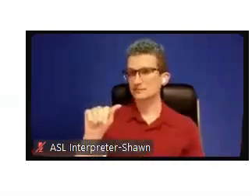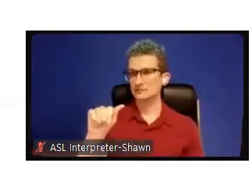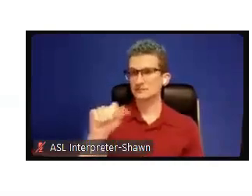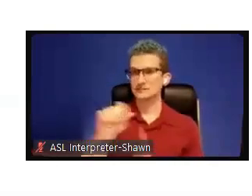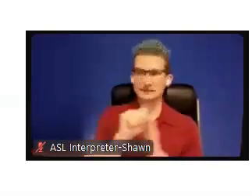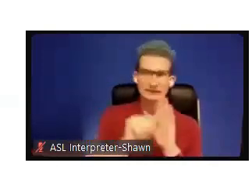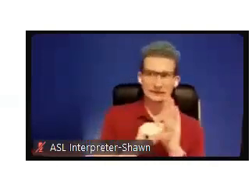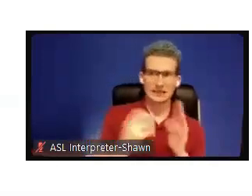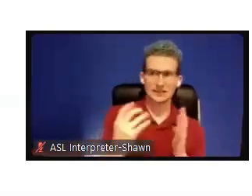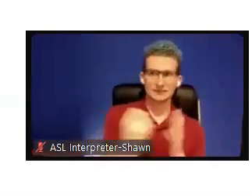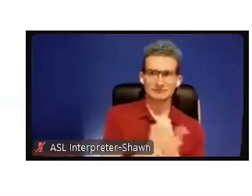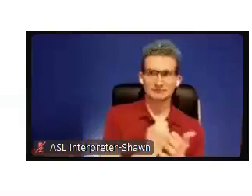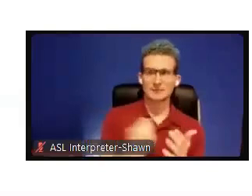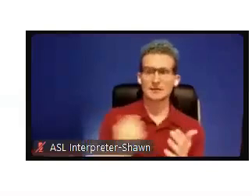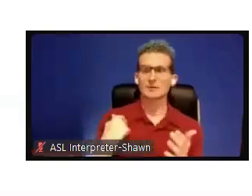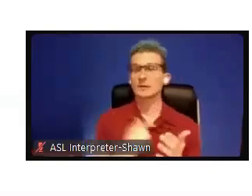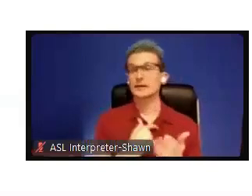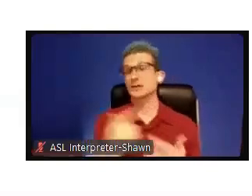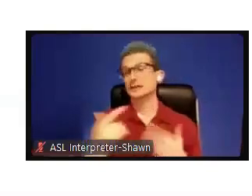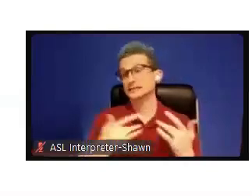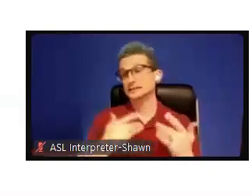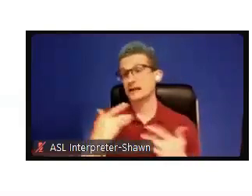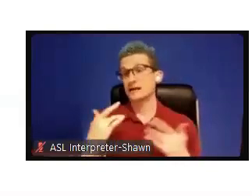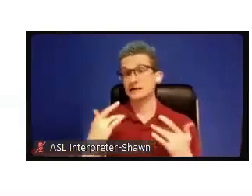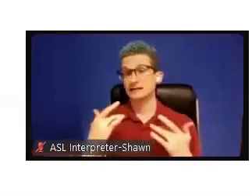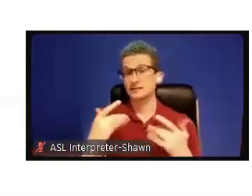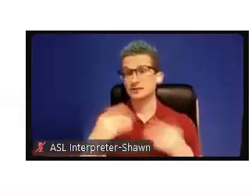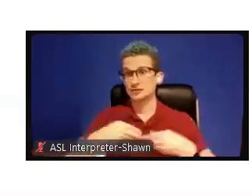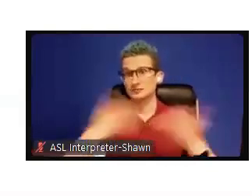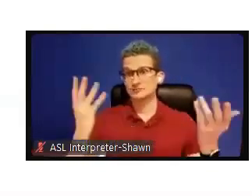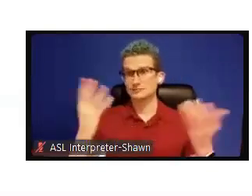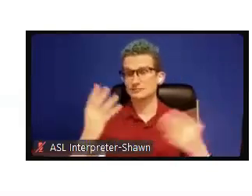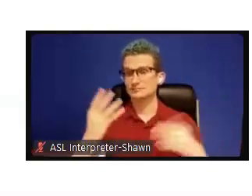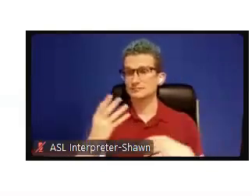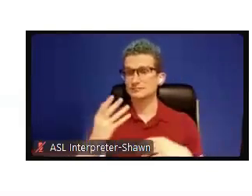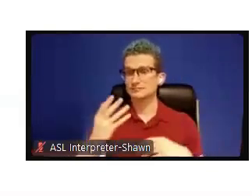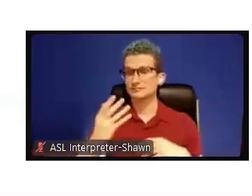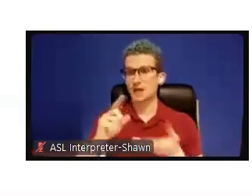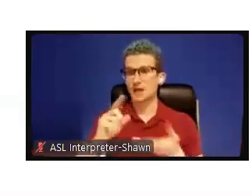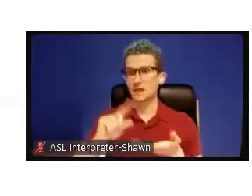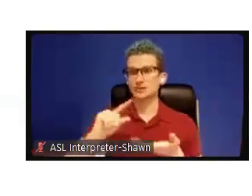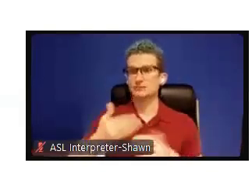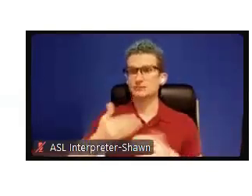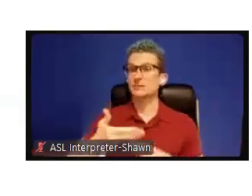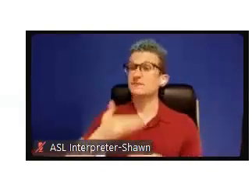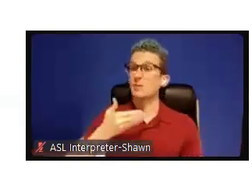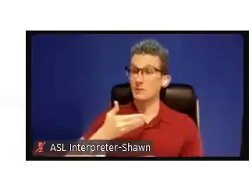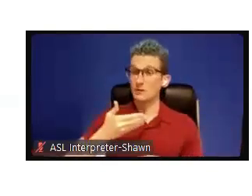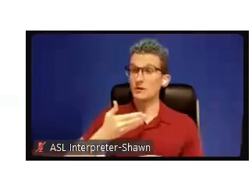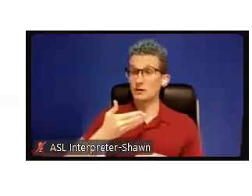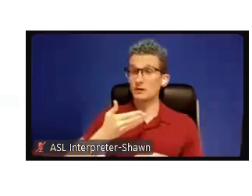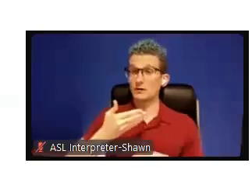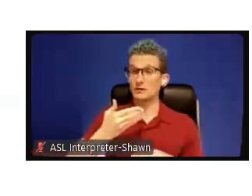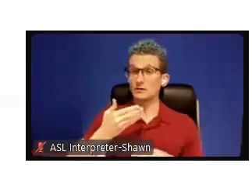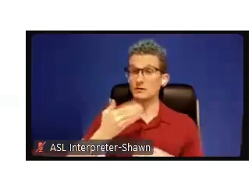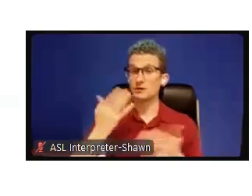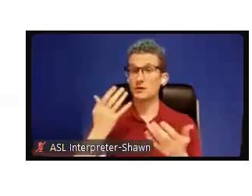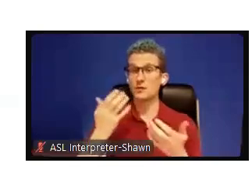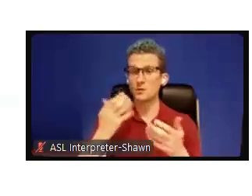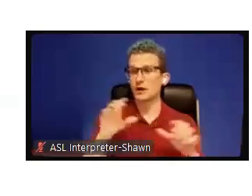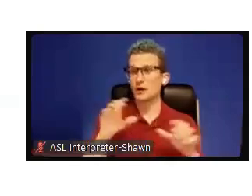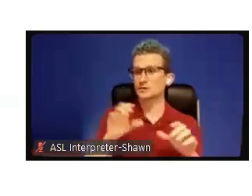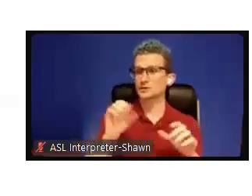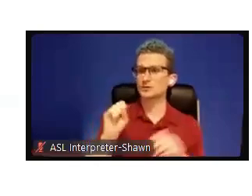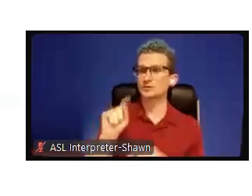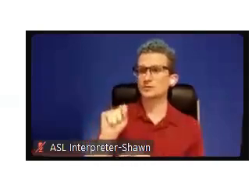really excited to make available. Before making these available, we want to do extensive stakeholder